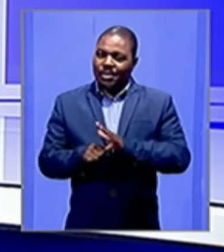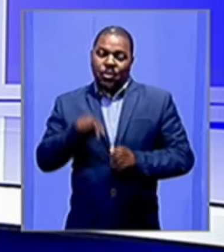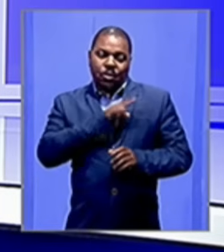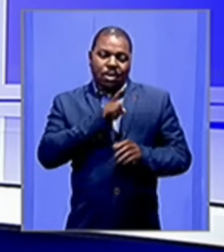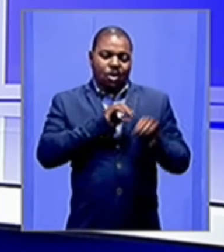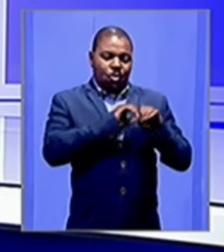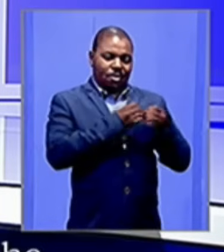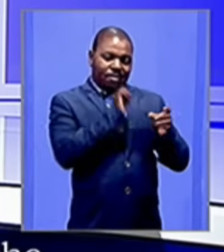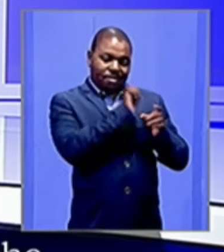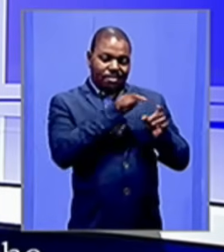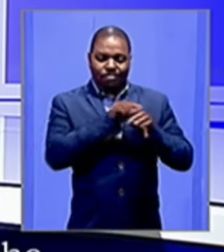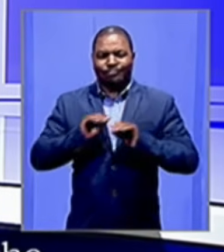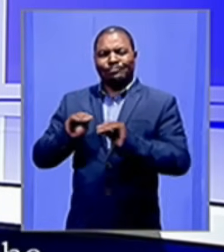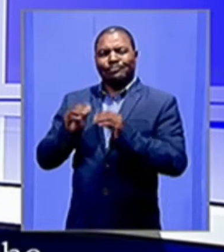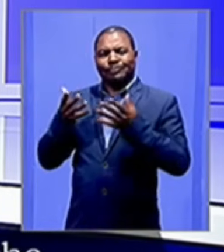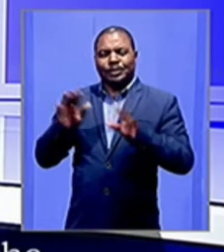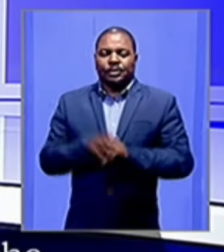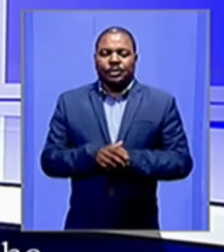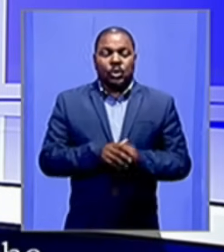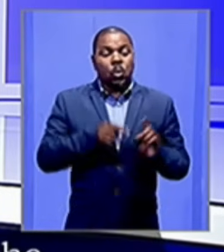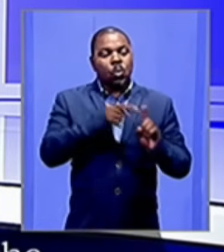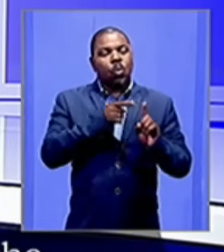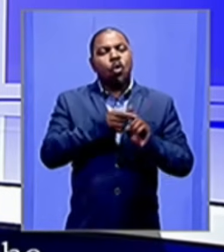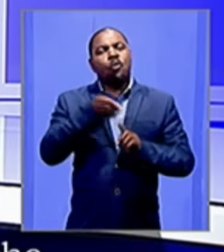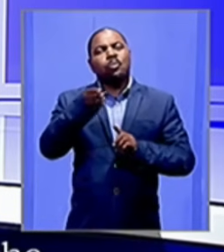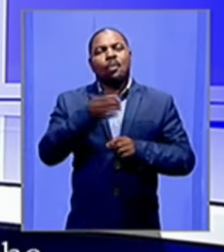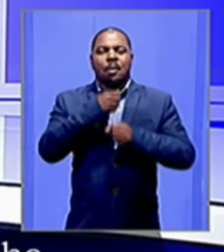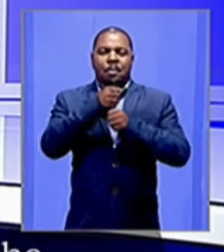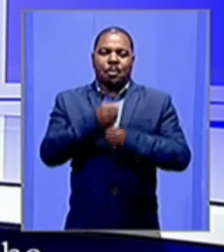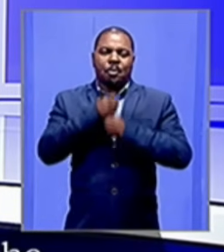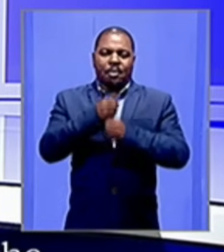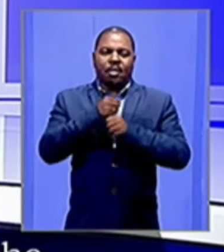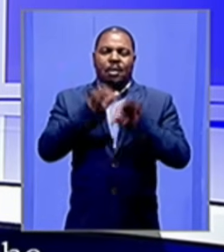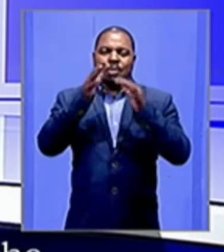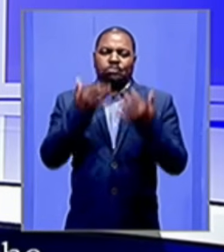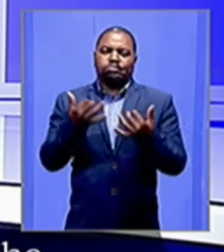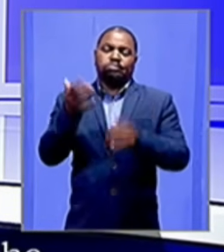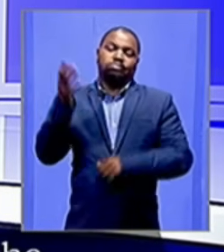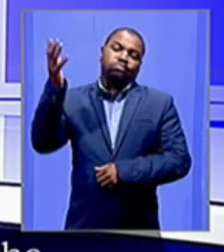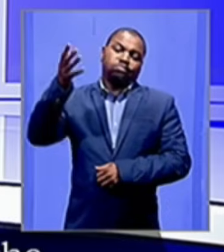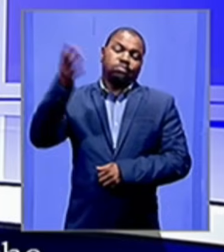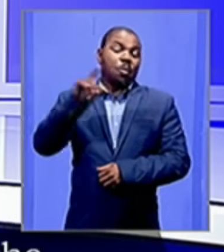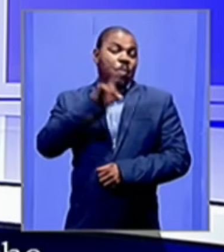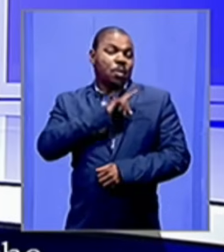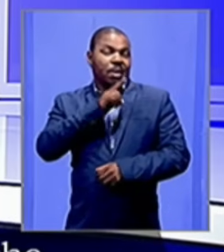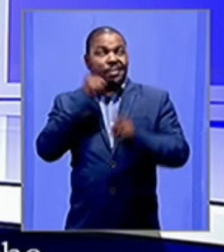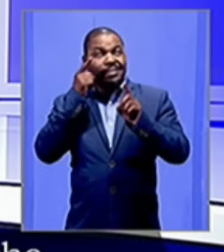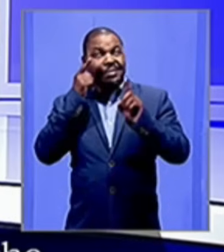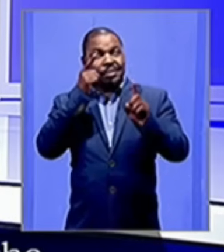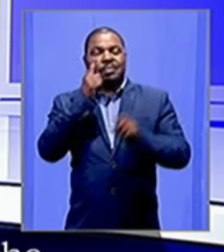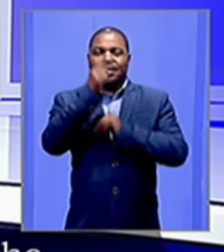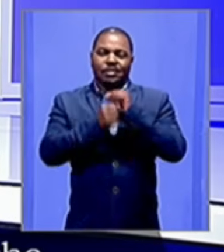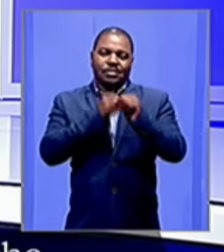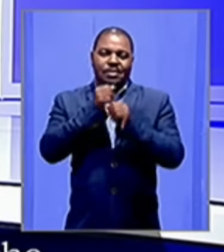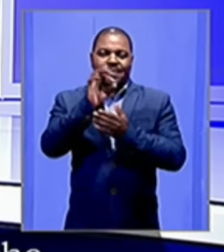thuto ya lekoko la gagwe. Malema o ne a bua le baemanokeng le ditokololo tsa lekoko go lebilwe ditlhopho kakaretso tsa ngwaga